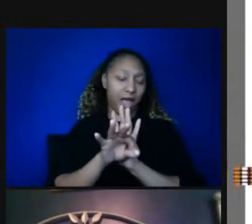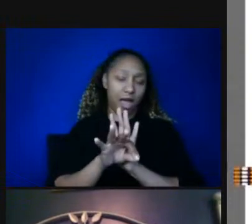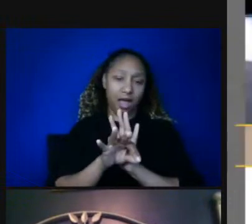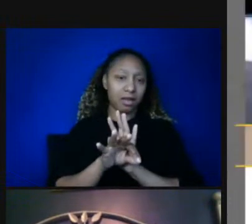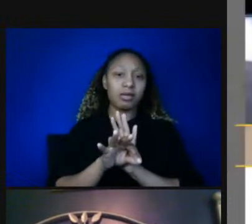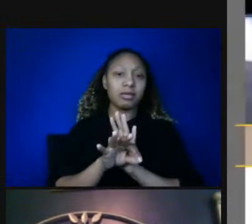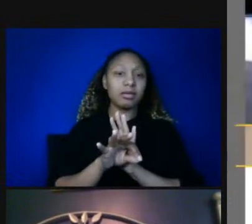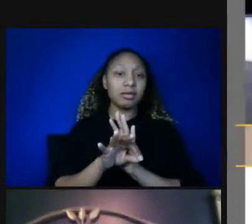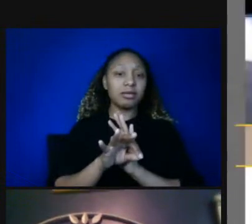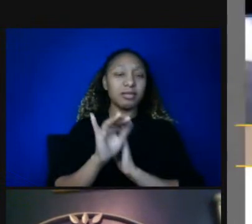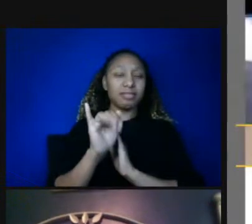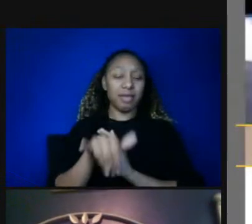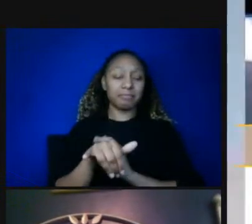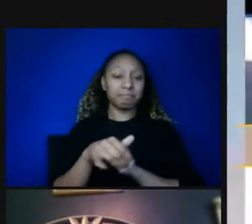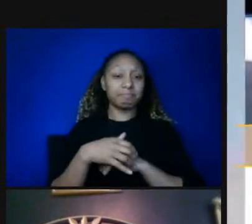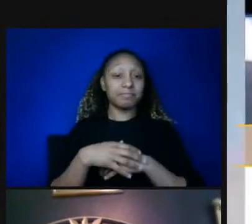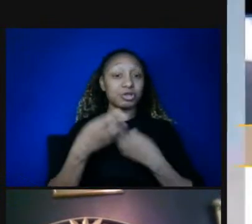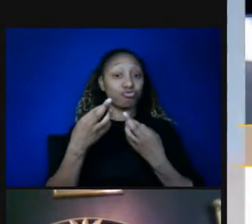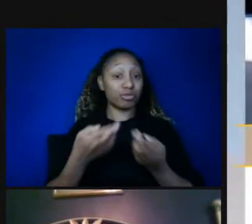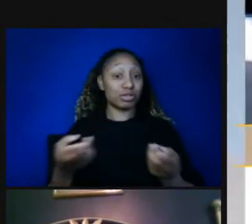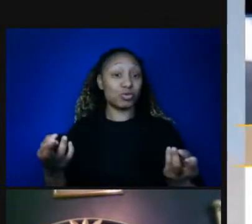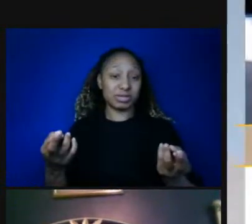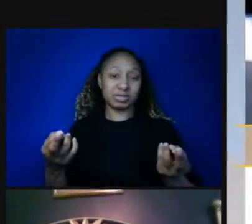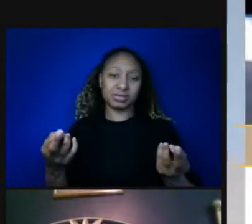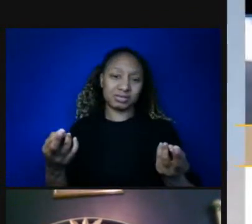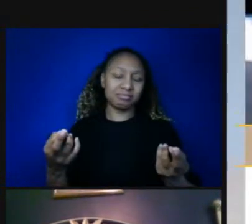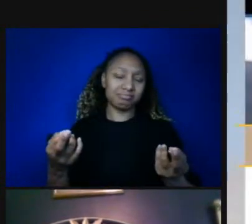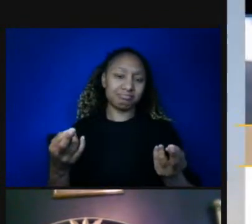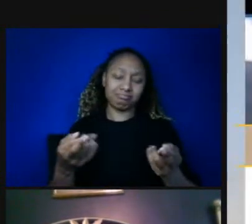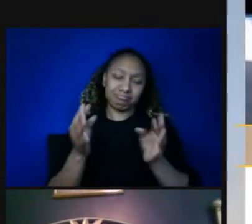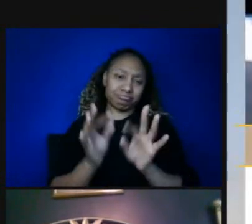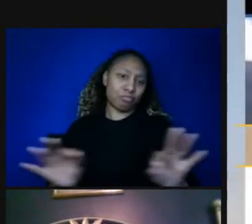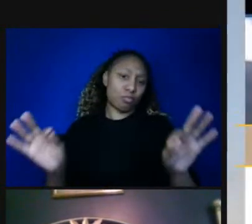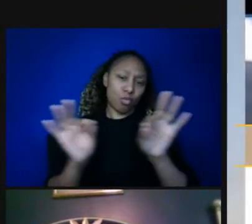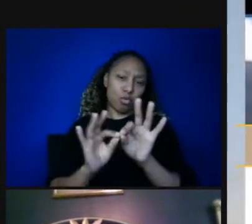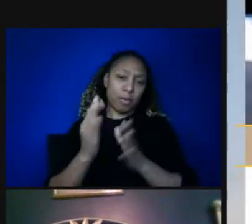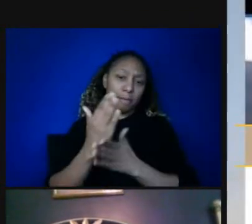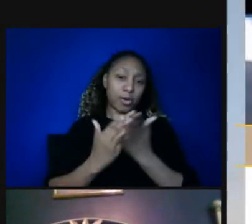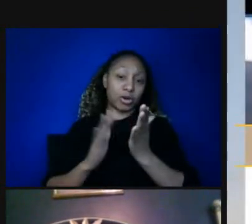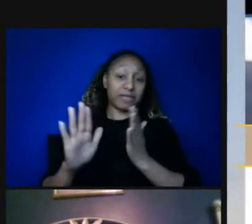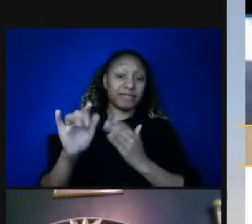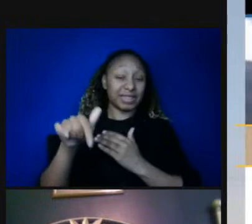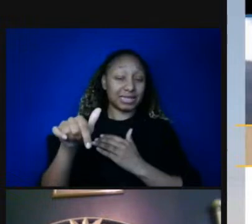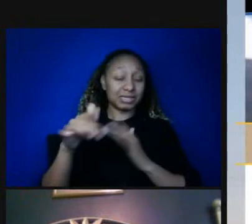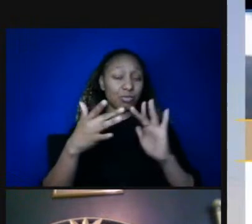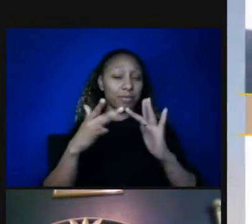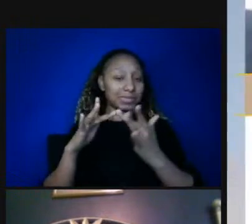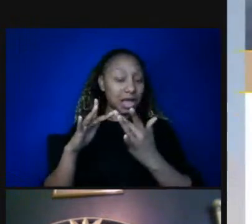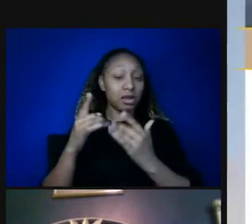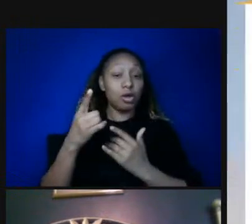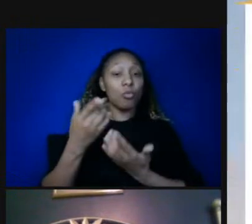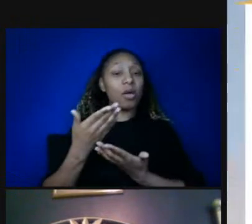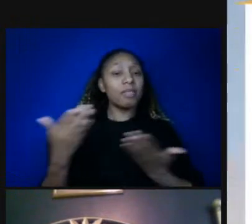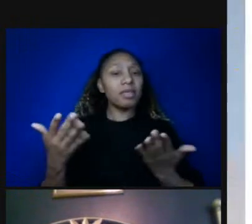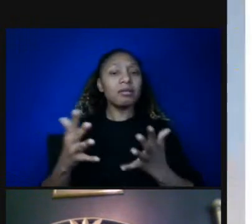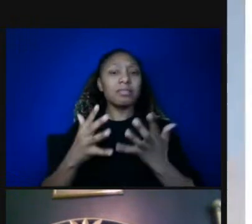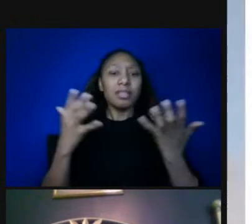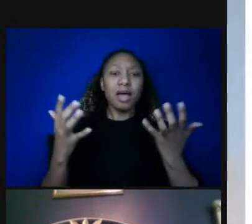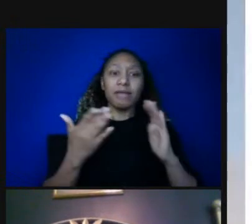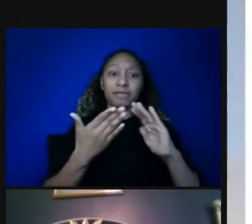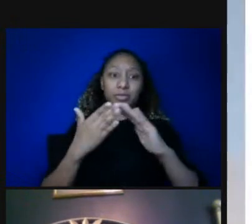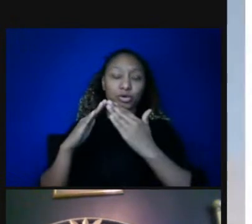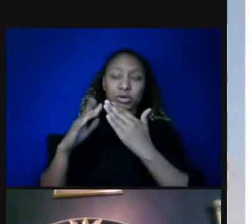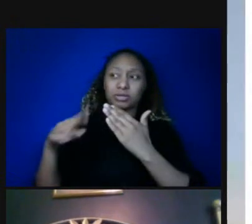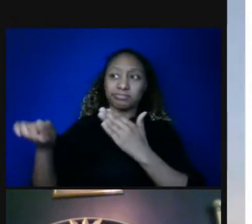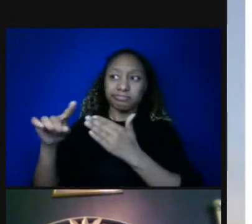transcribed. So resources, that's another important part of this website. So one of the things that a lot of communities talk